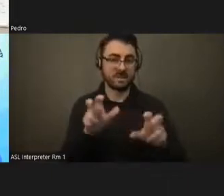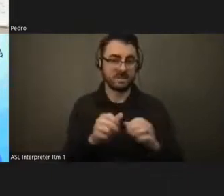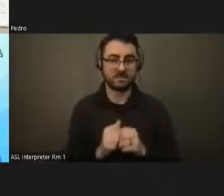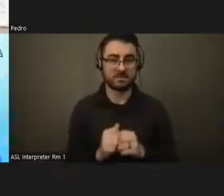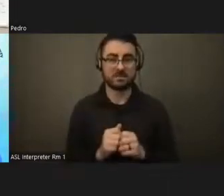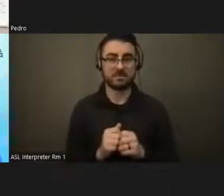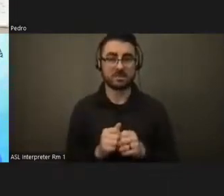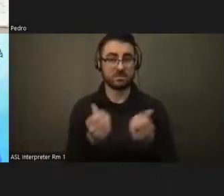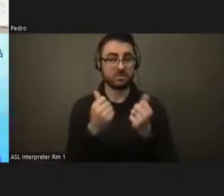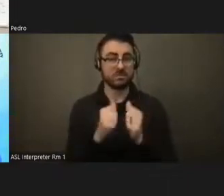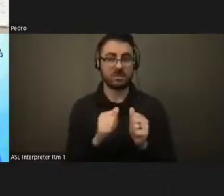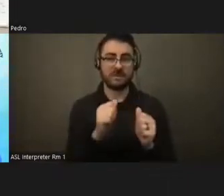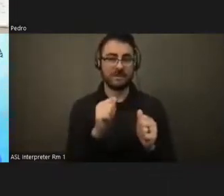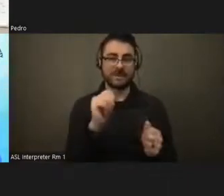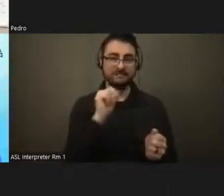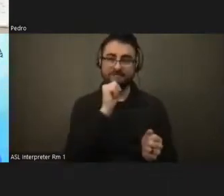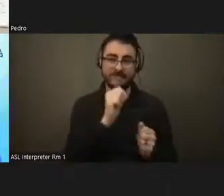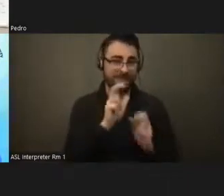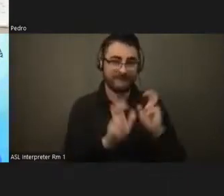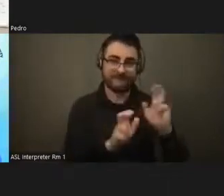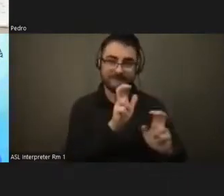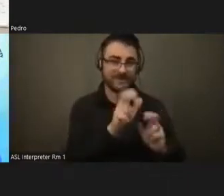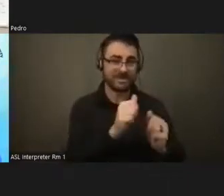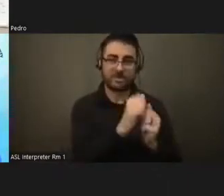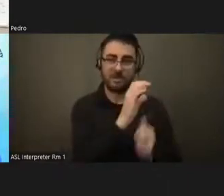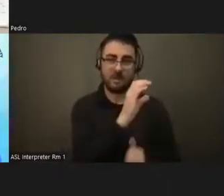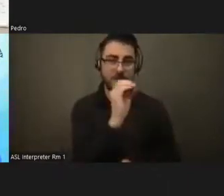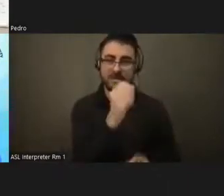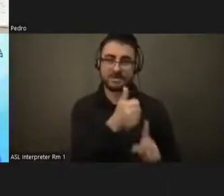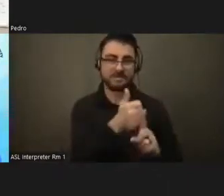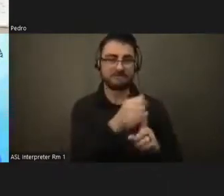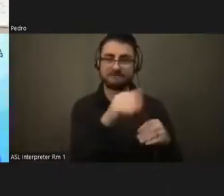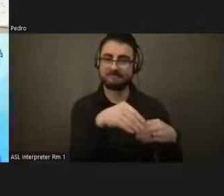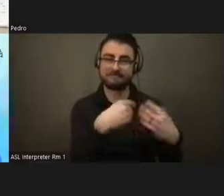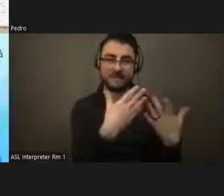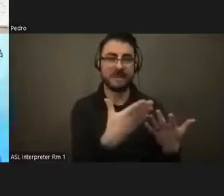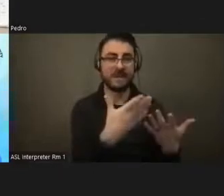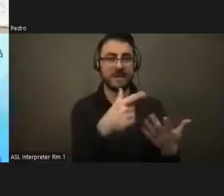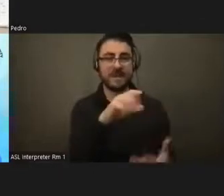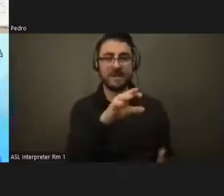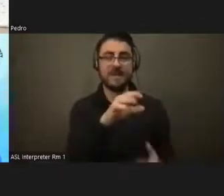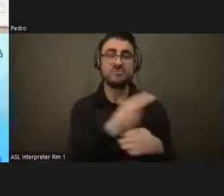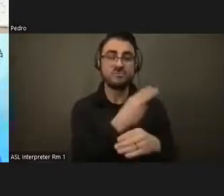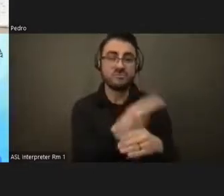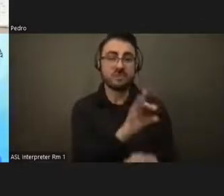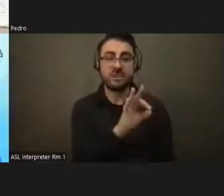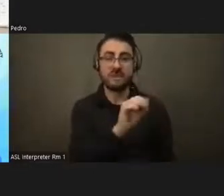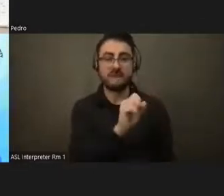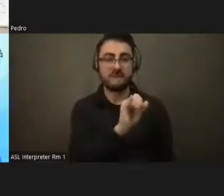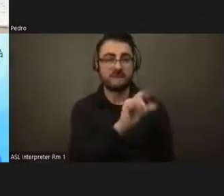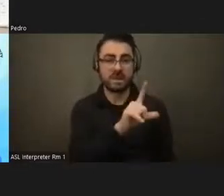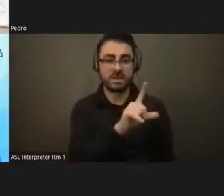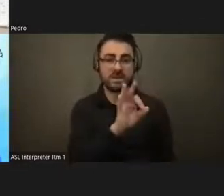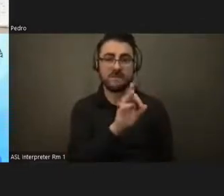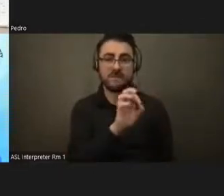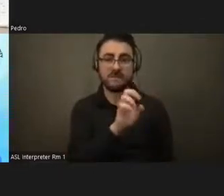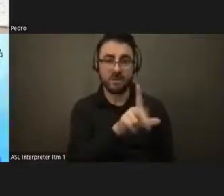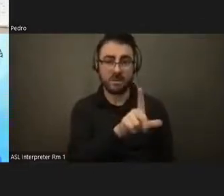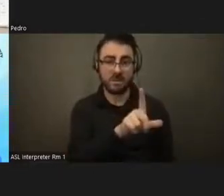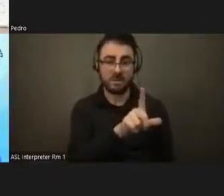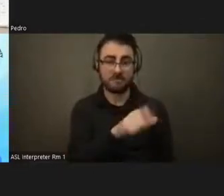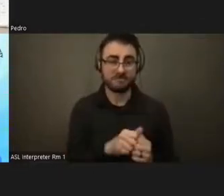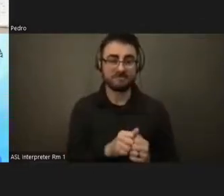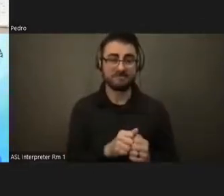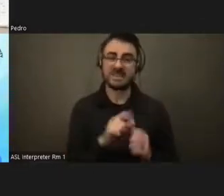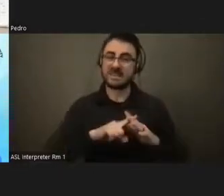in companies that manufacture or provide fossil fuels. It's a start. It's not as far along as it